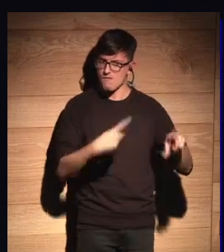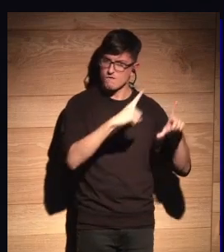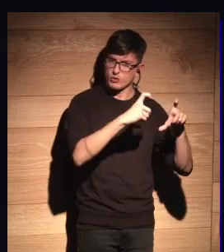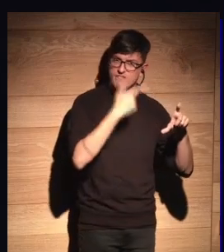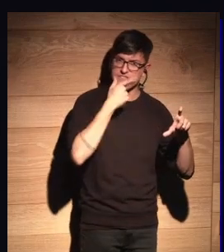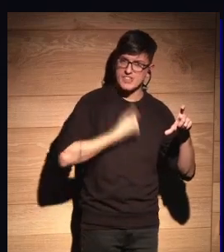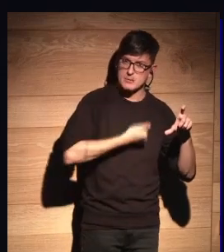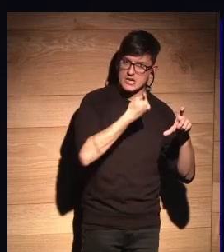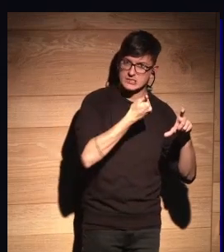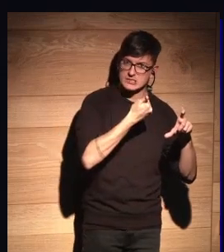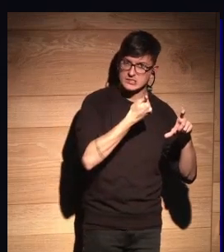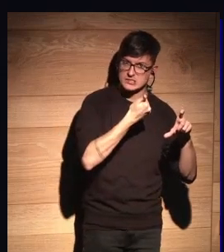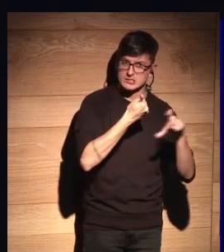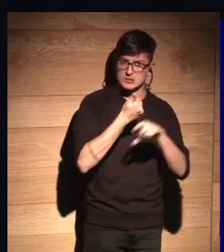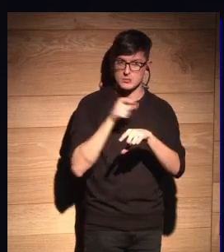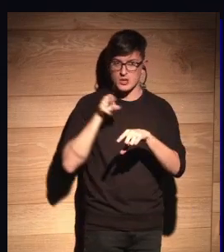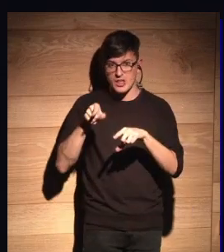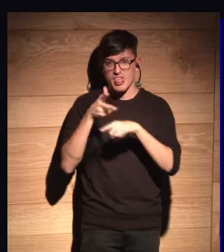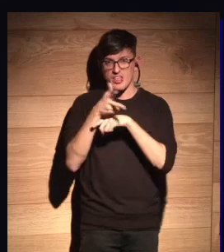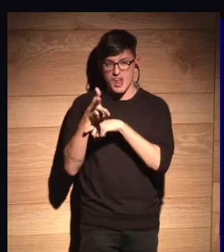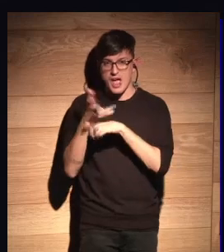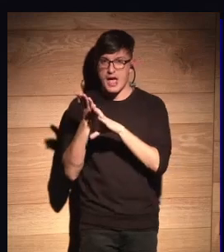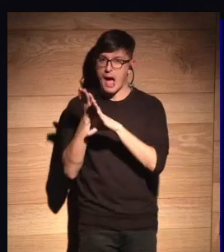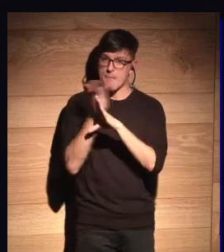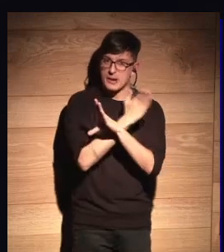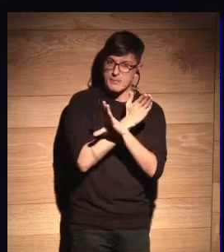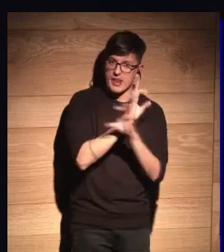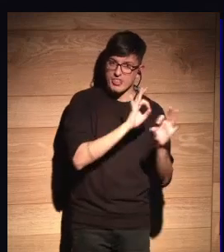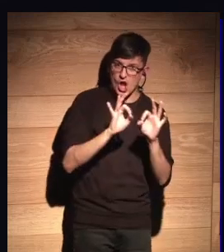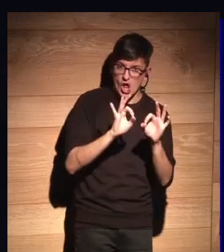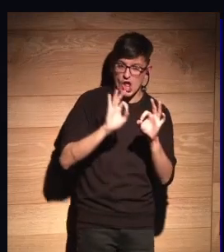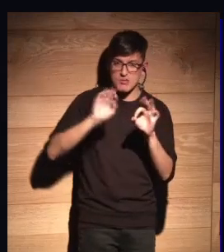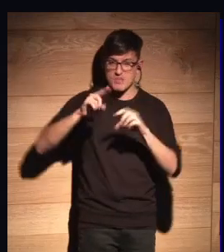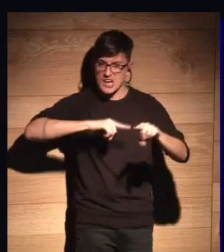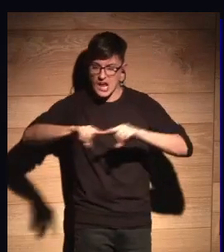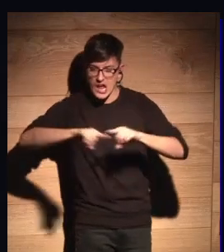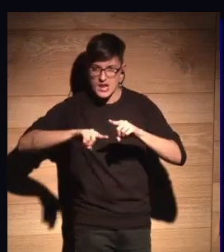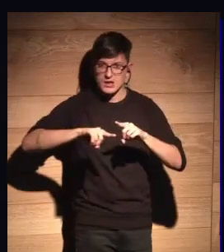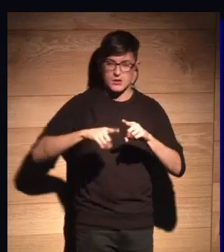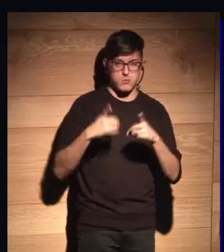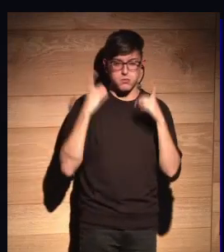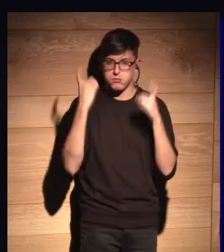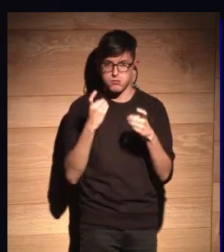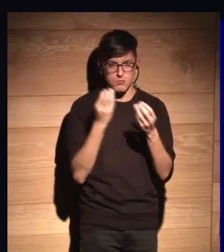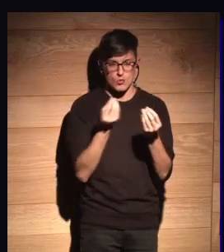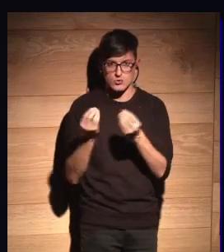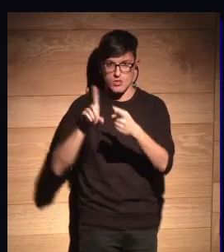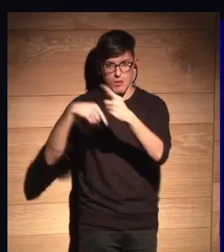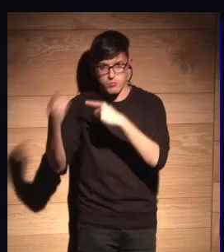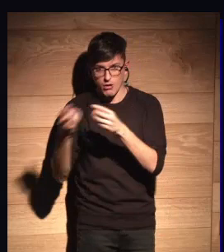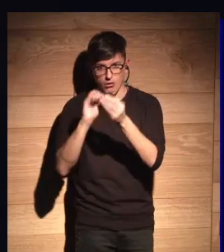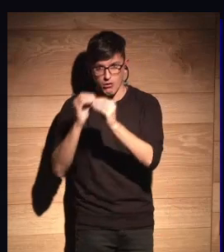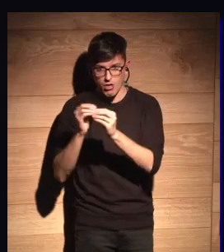have sound people, and it's very involved. But while I was studying film, I took